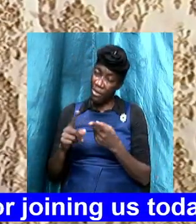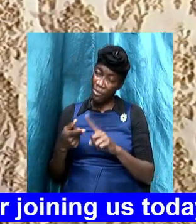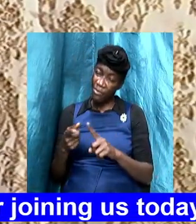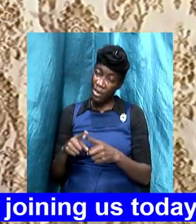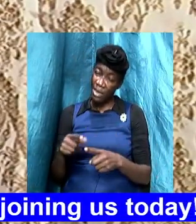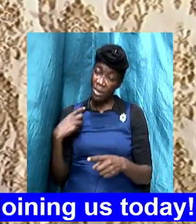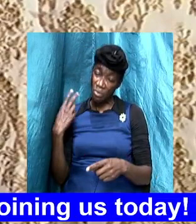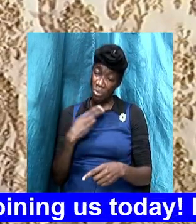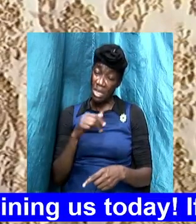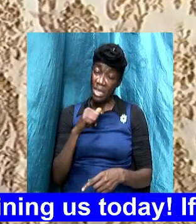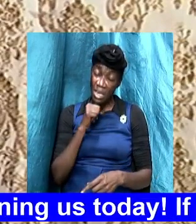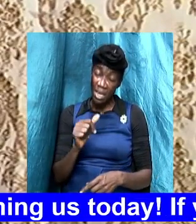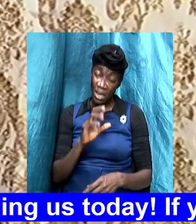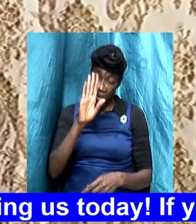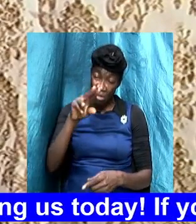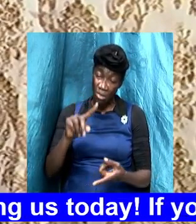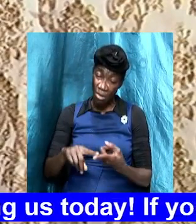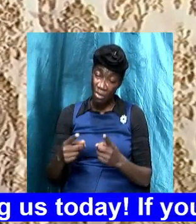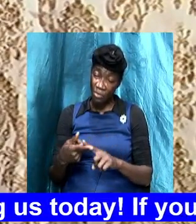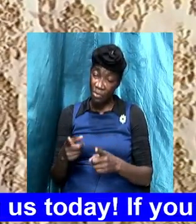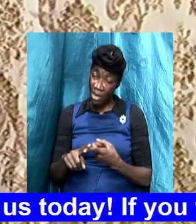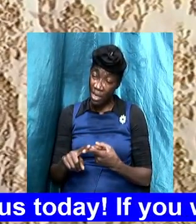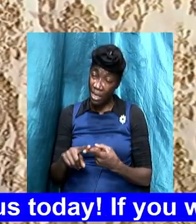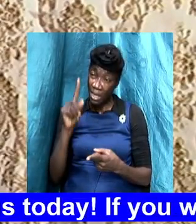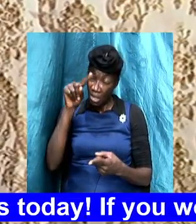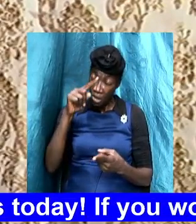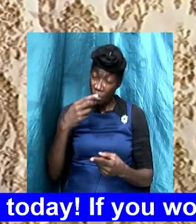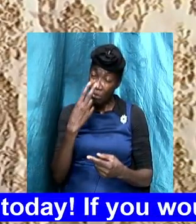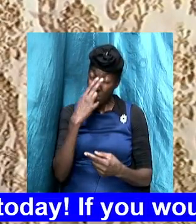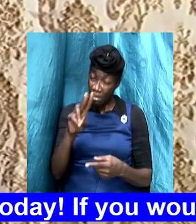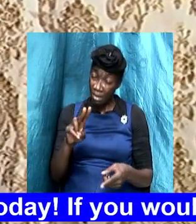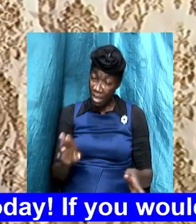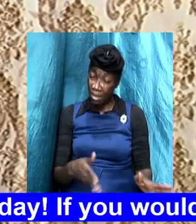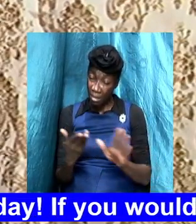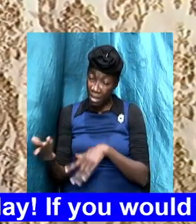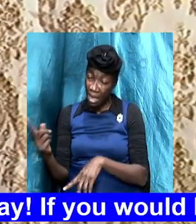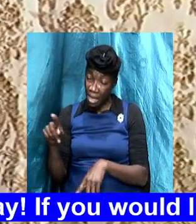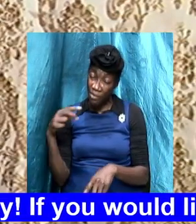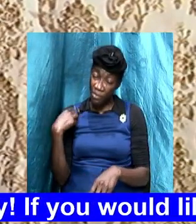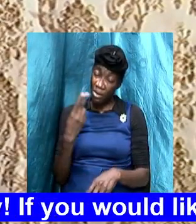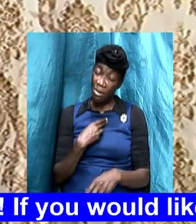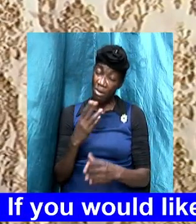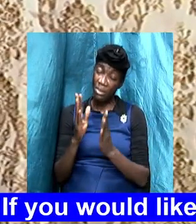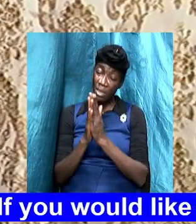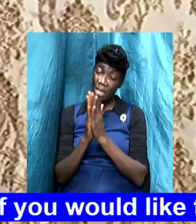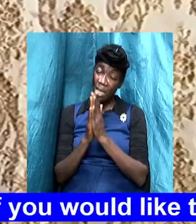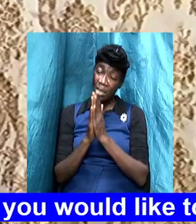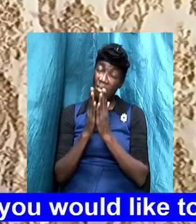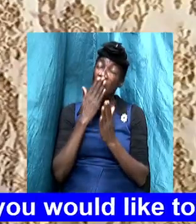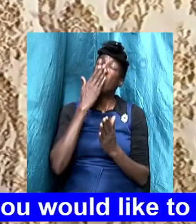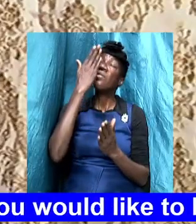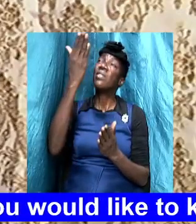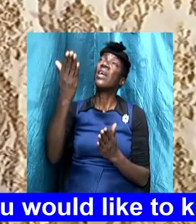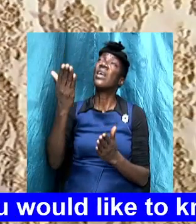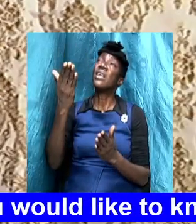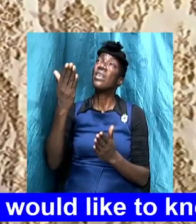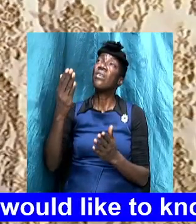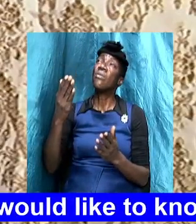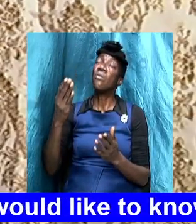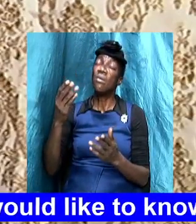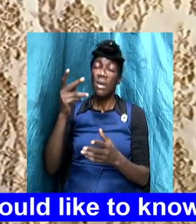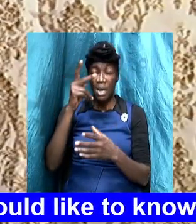friend, you saw it fit to die for us. We ask you, God, we thank you, Lord, that we're a part of a